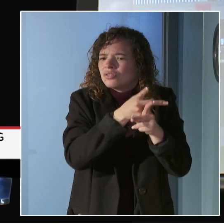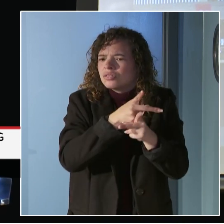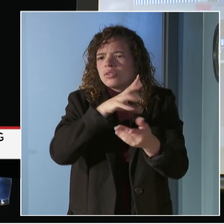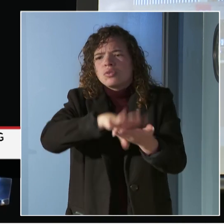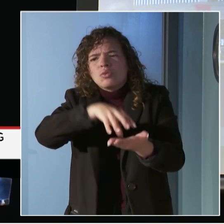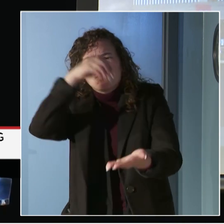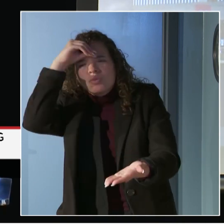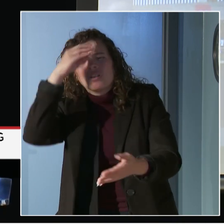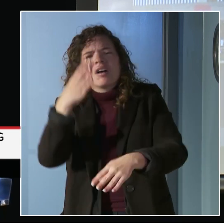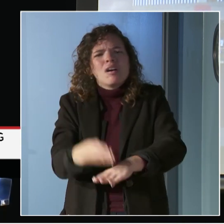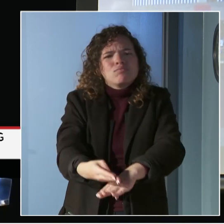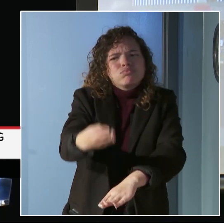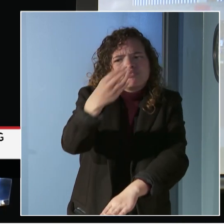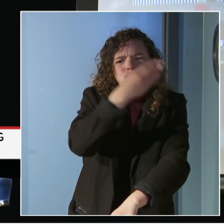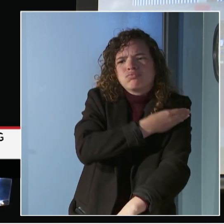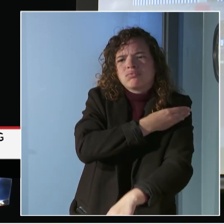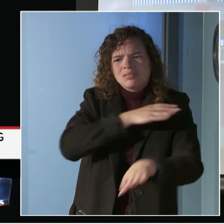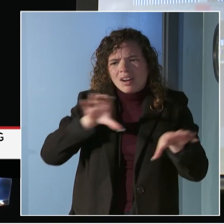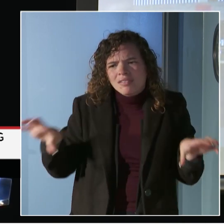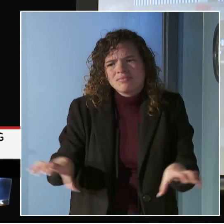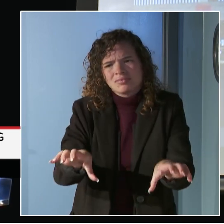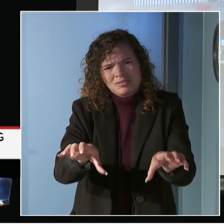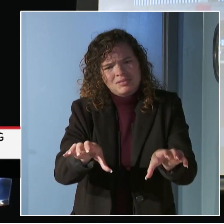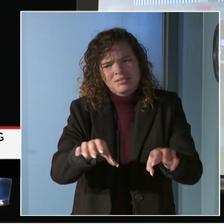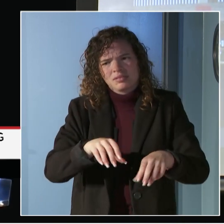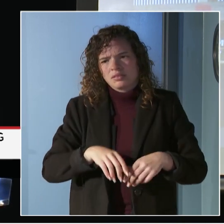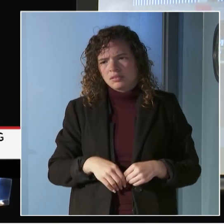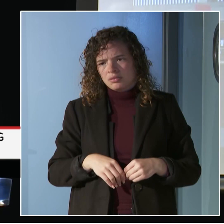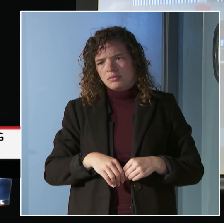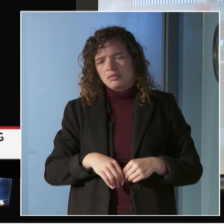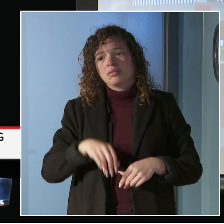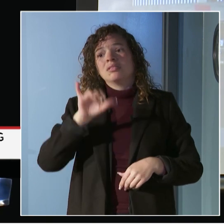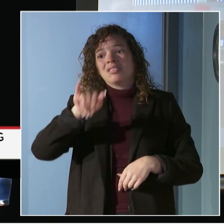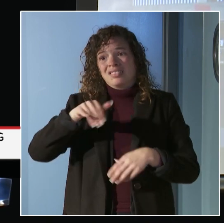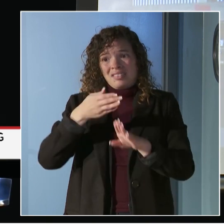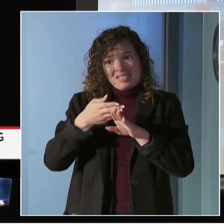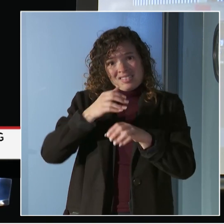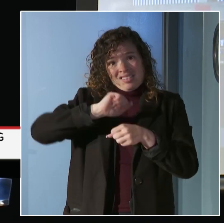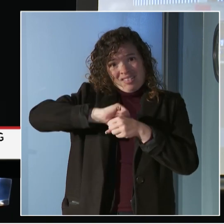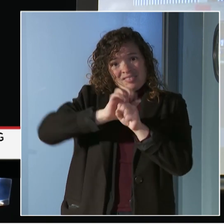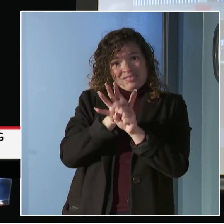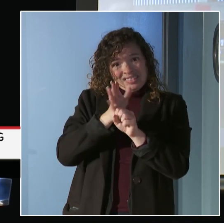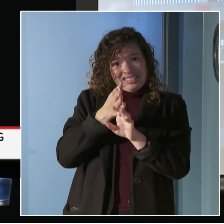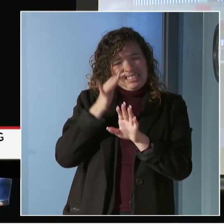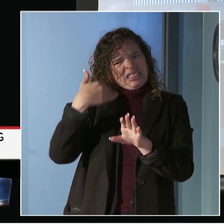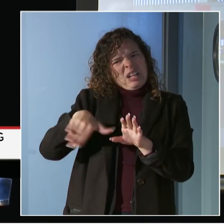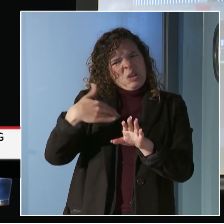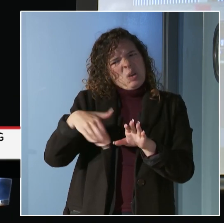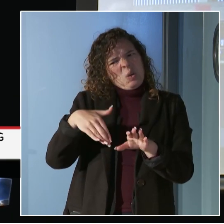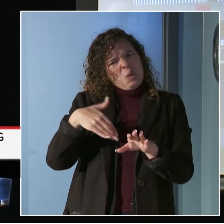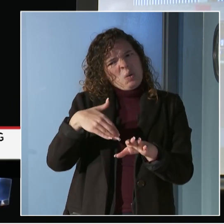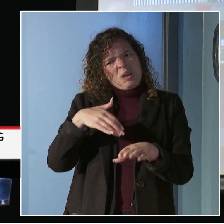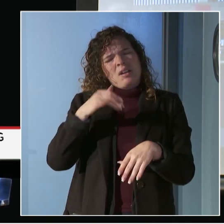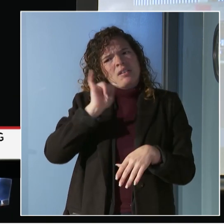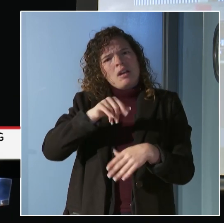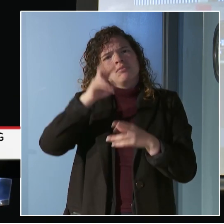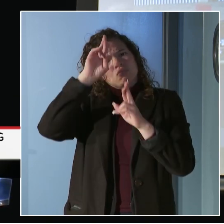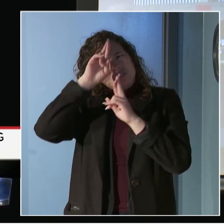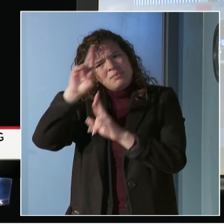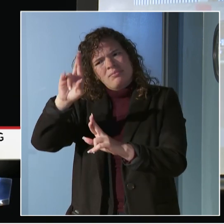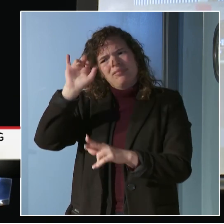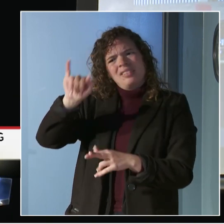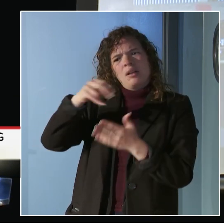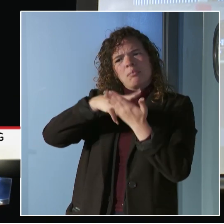But post-pandemic, it's even more important that we have respected programs that are helping